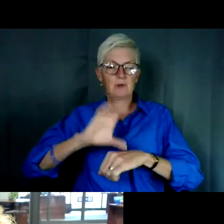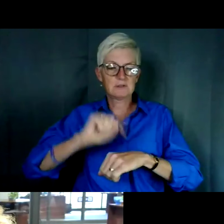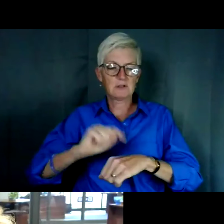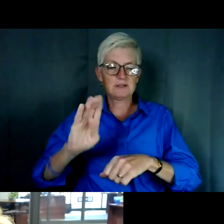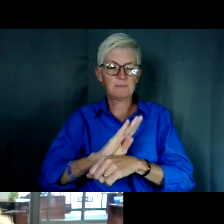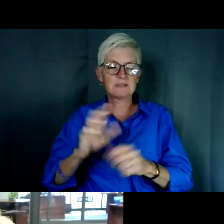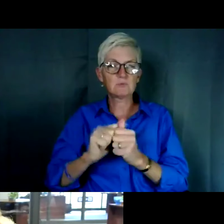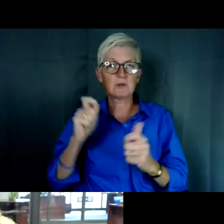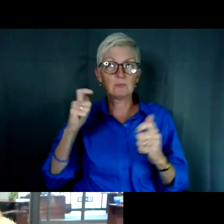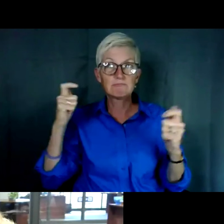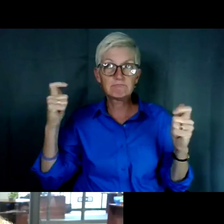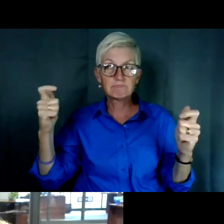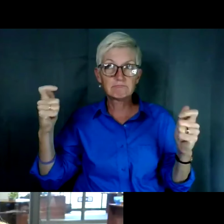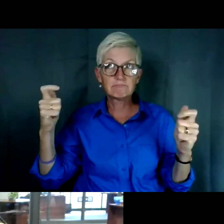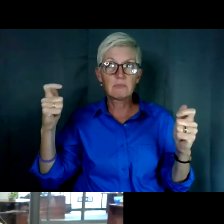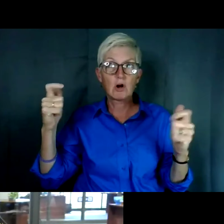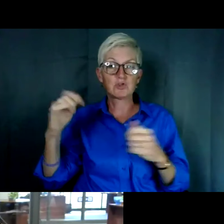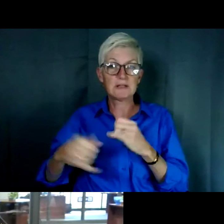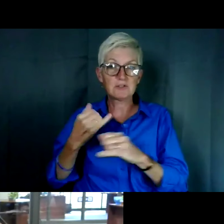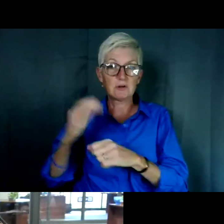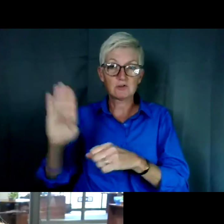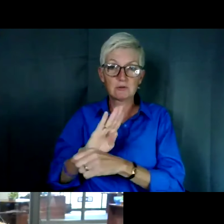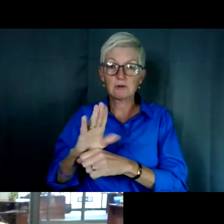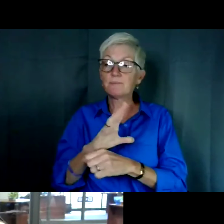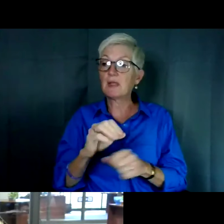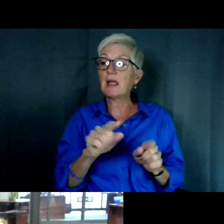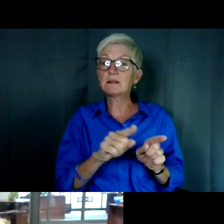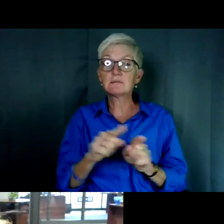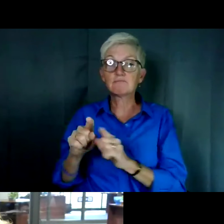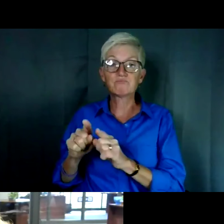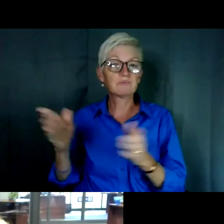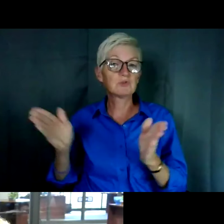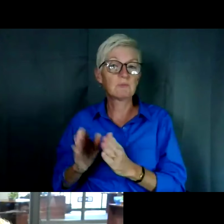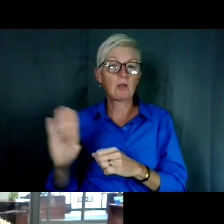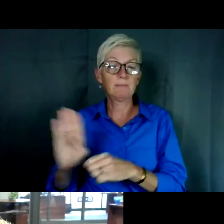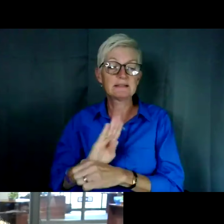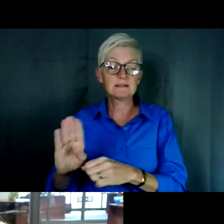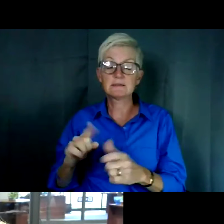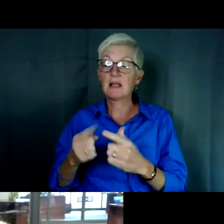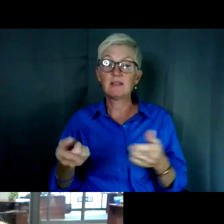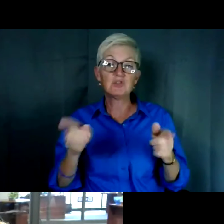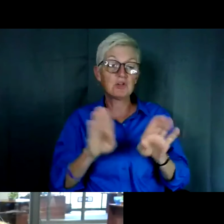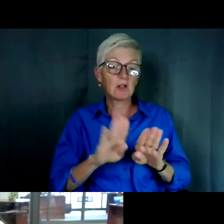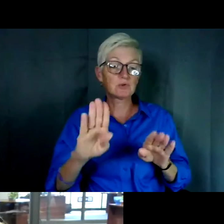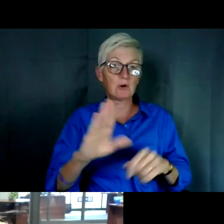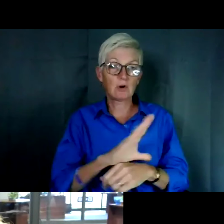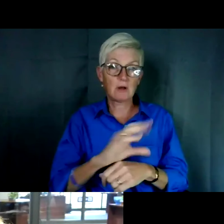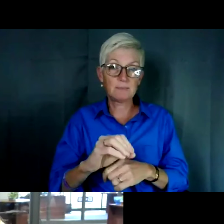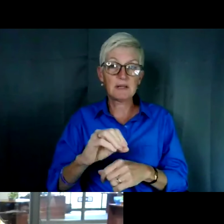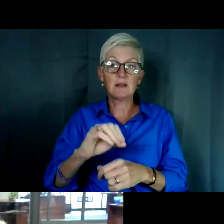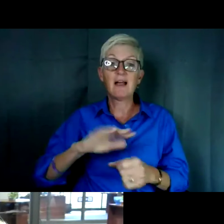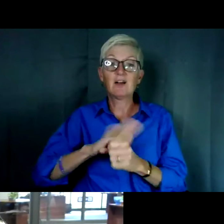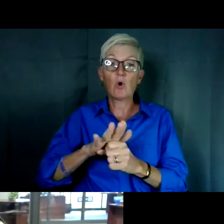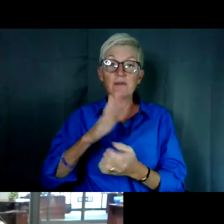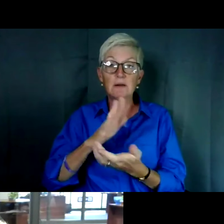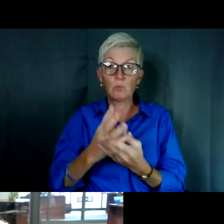large international companies as well as solopreneurs. After she closed her company and COVID subsided, Carrie